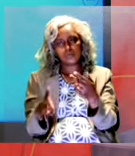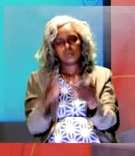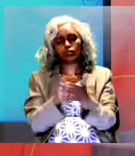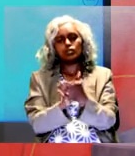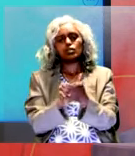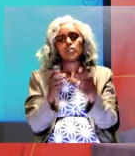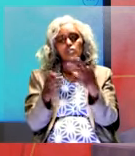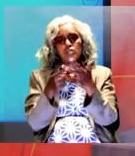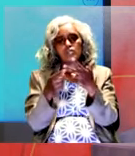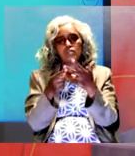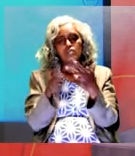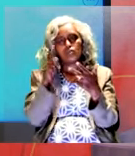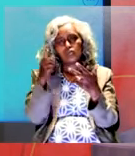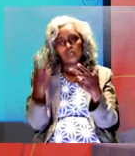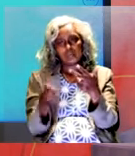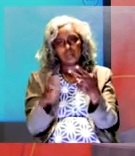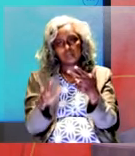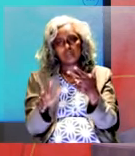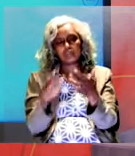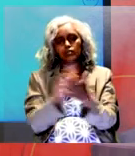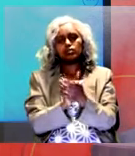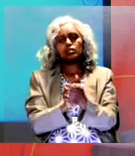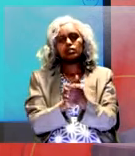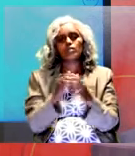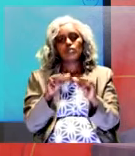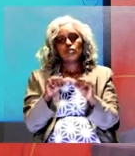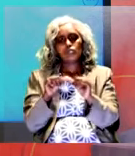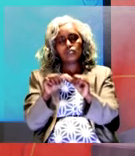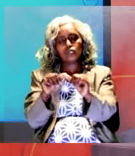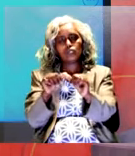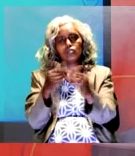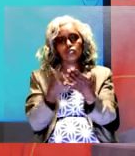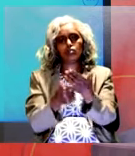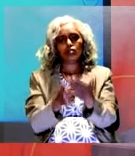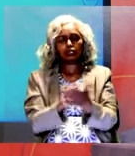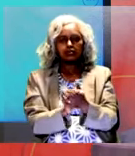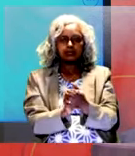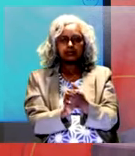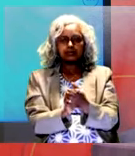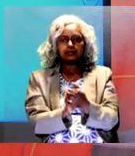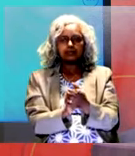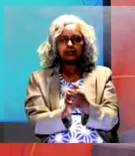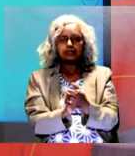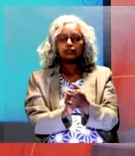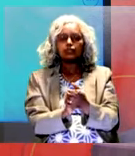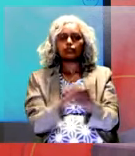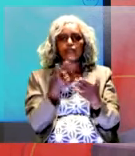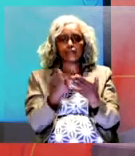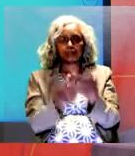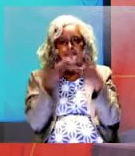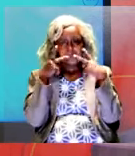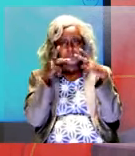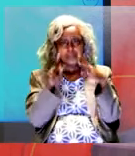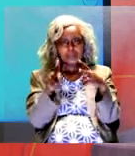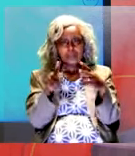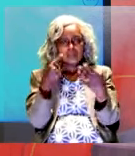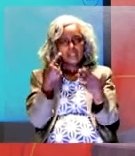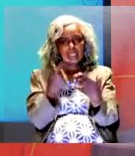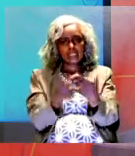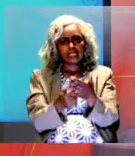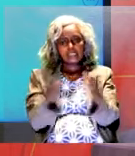2. The third term is 1 over 3. It goes on like this. As you can see,